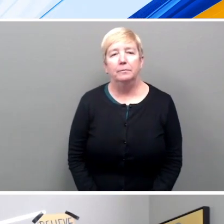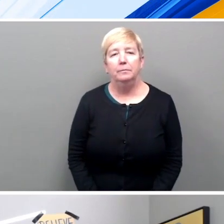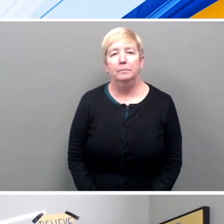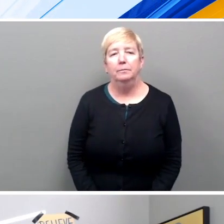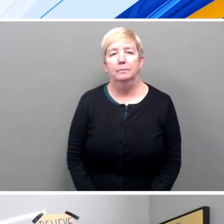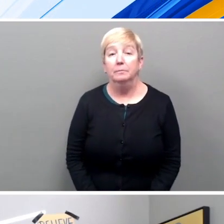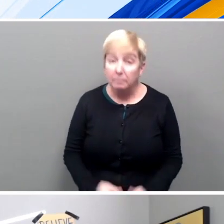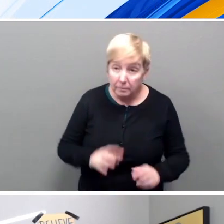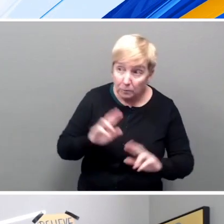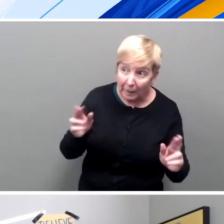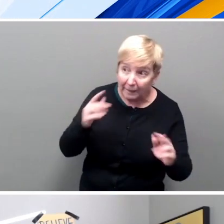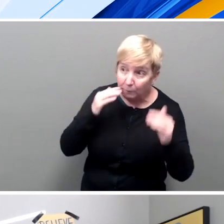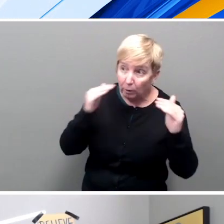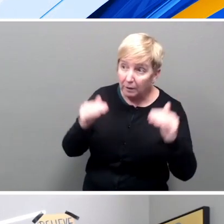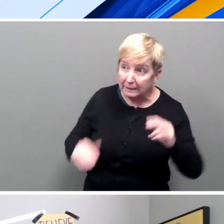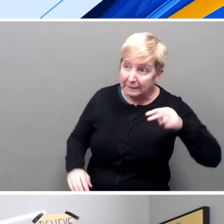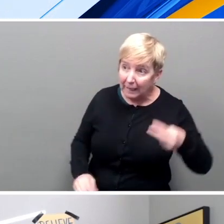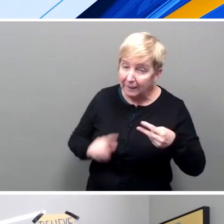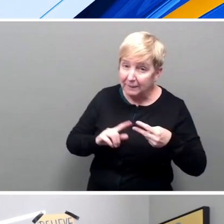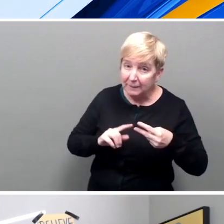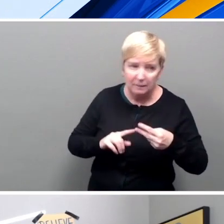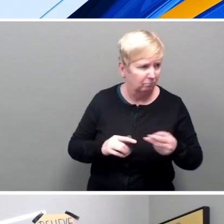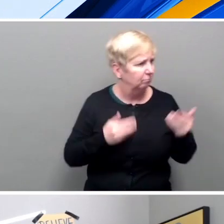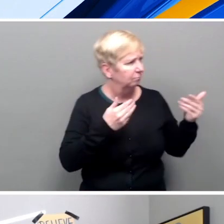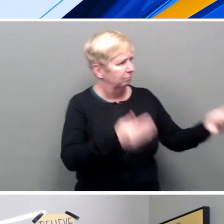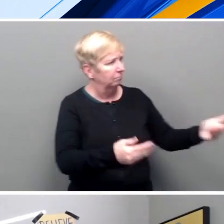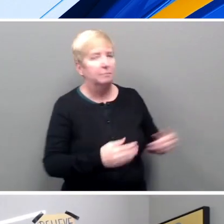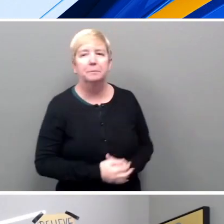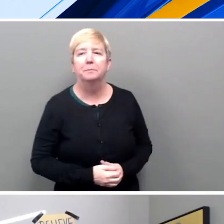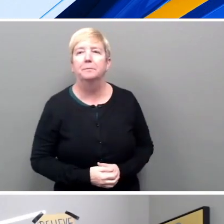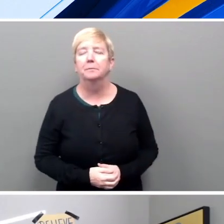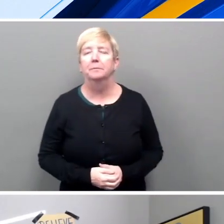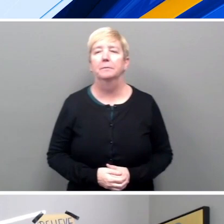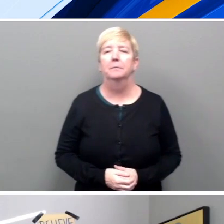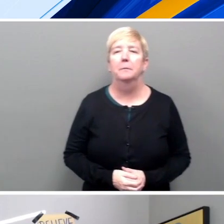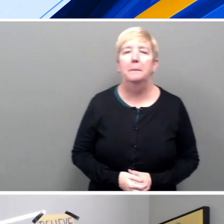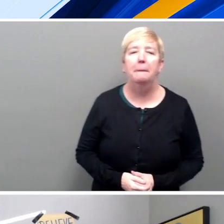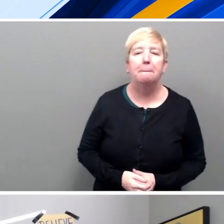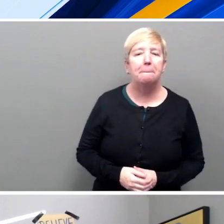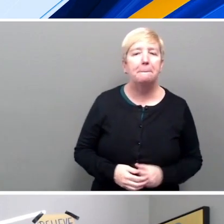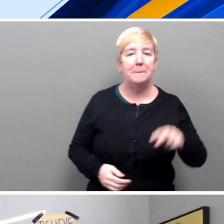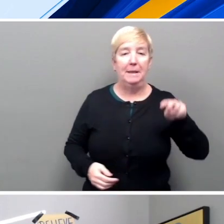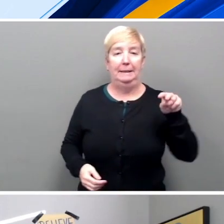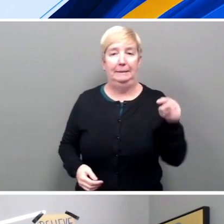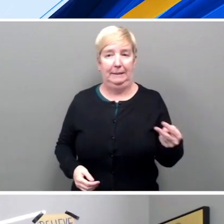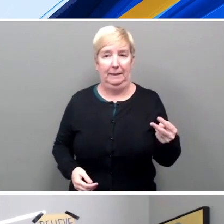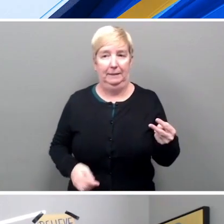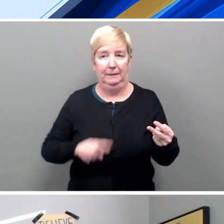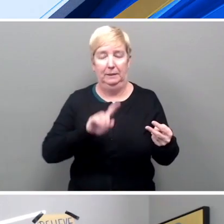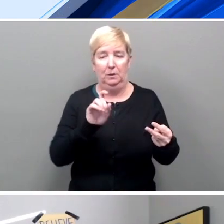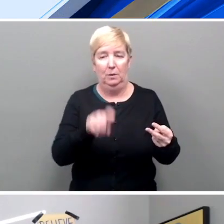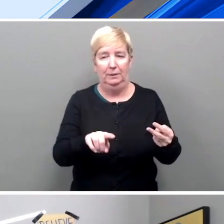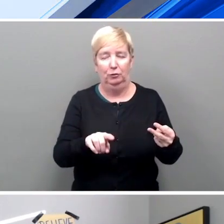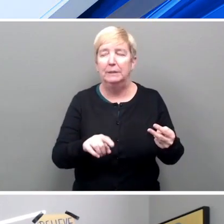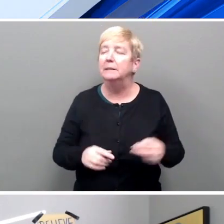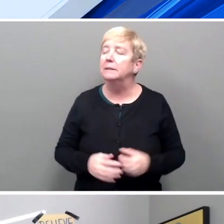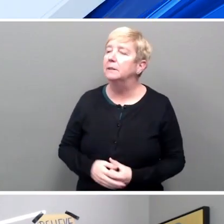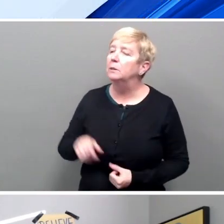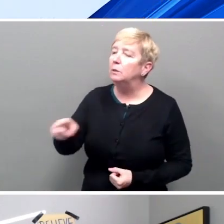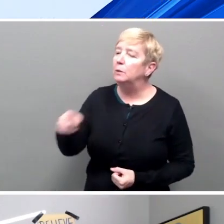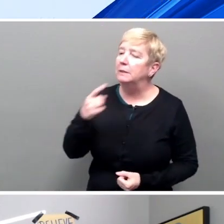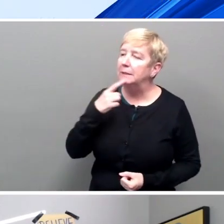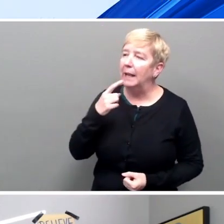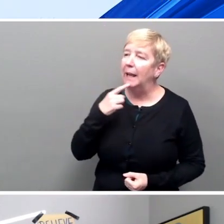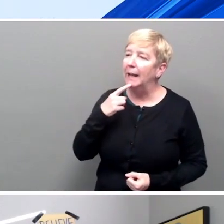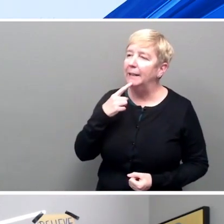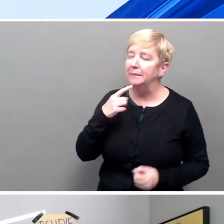should we move to the second question? I'm sorry. Yeah, go ahead. Sure. Okay. And then I think the second question was more what's the end game,